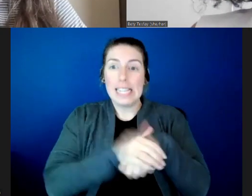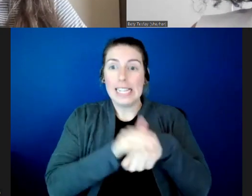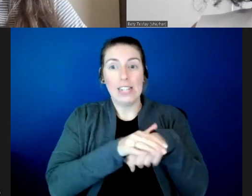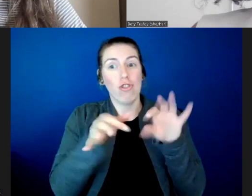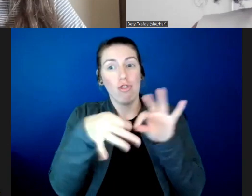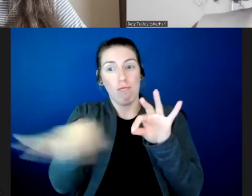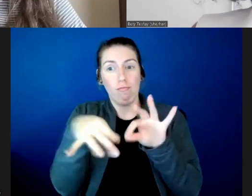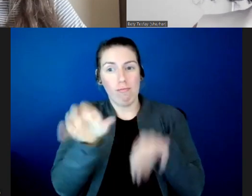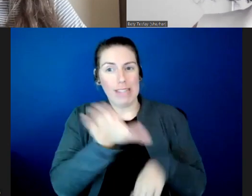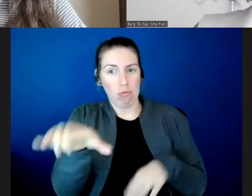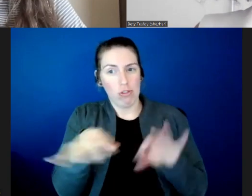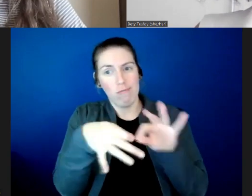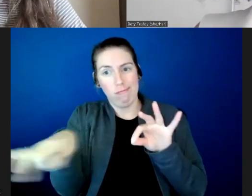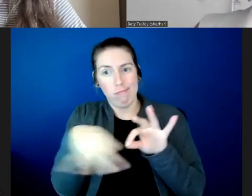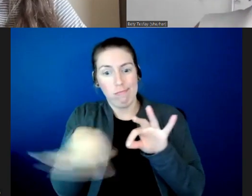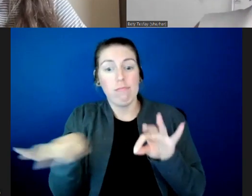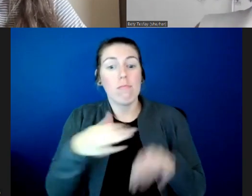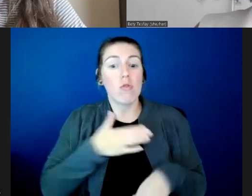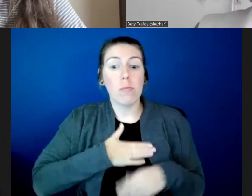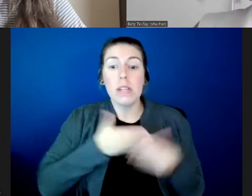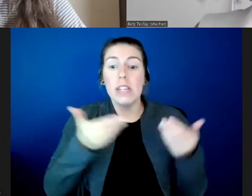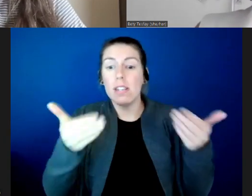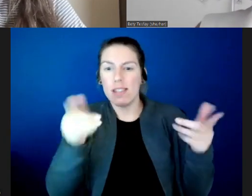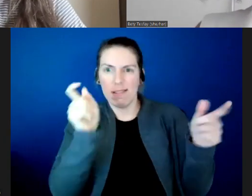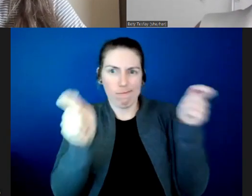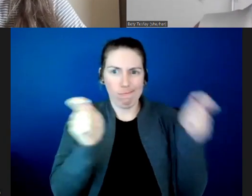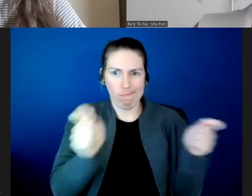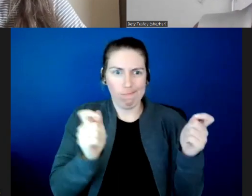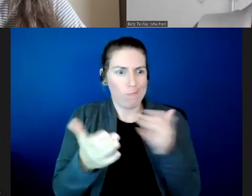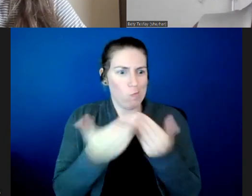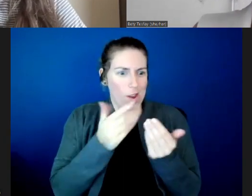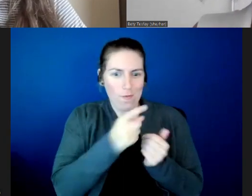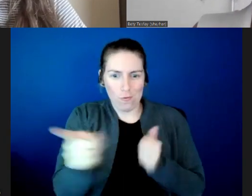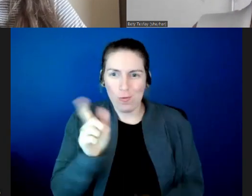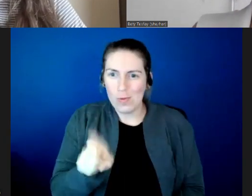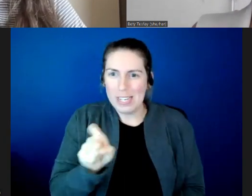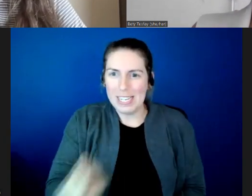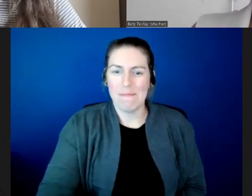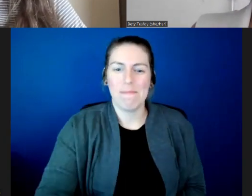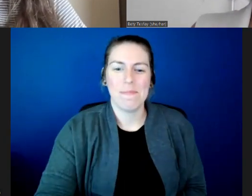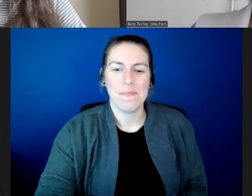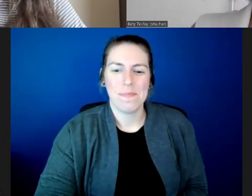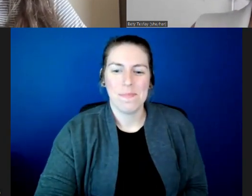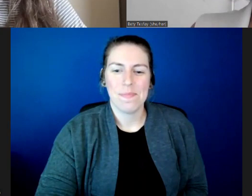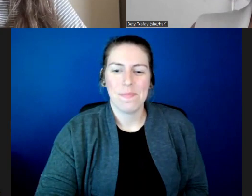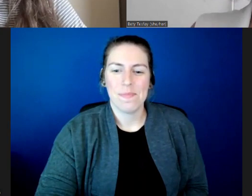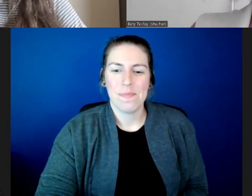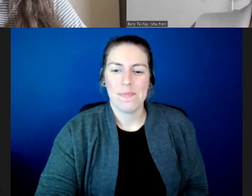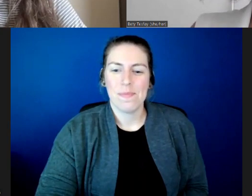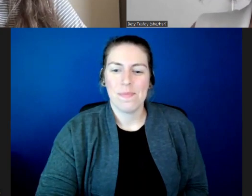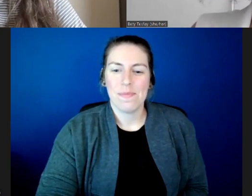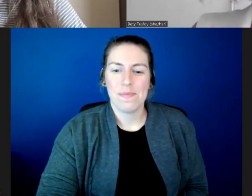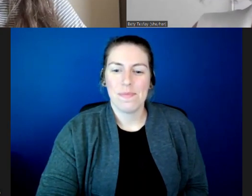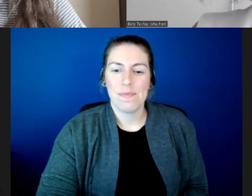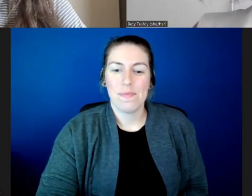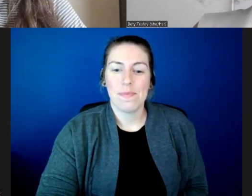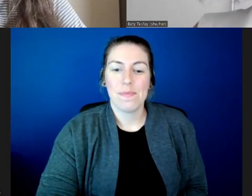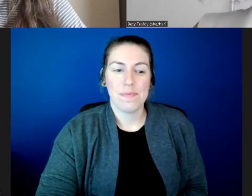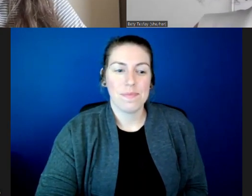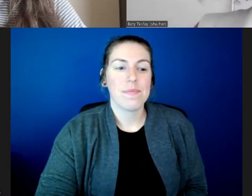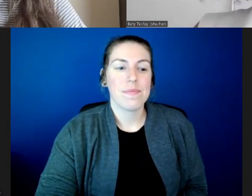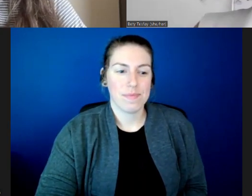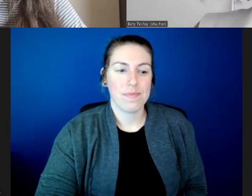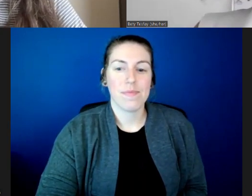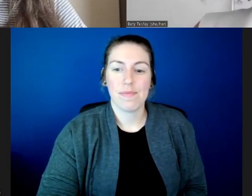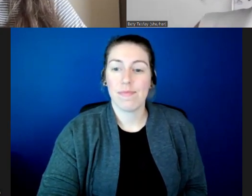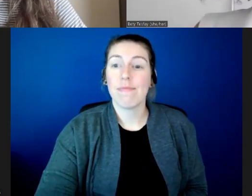captioning. Please take a moment to adjust your settings as appropriate. For those who require ASL